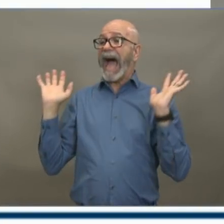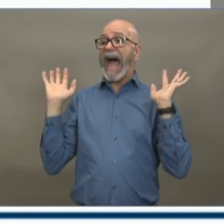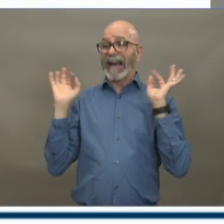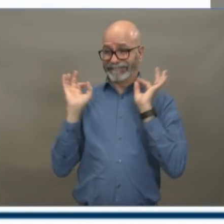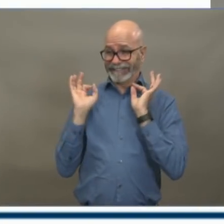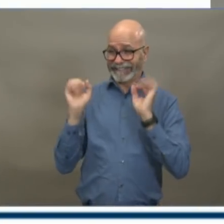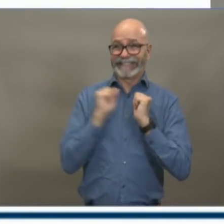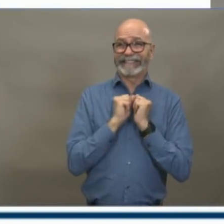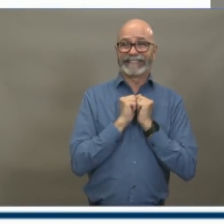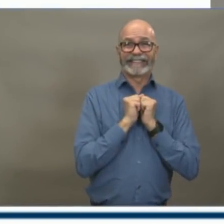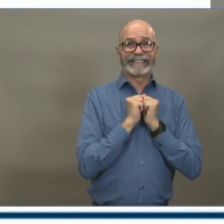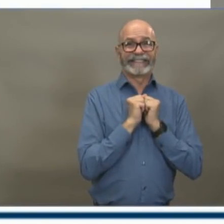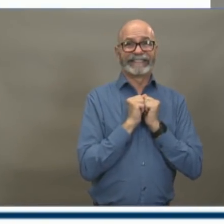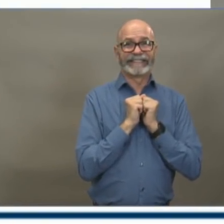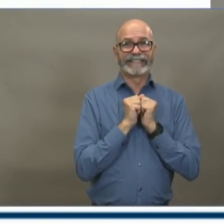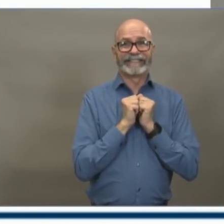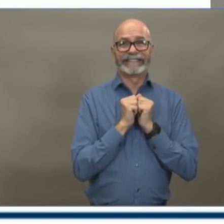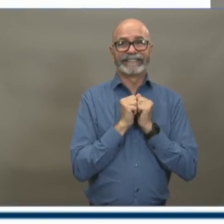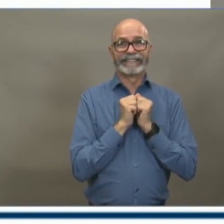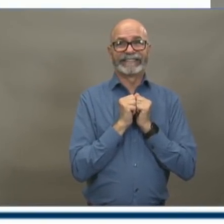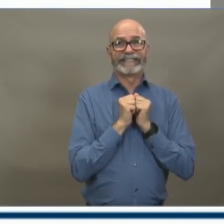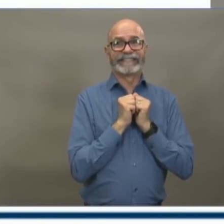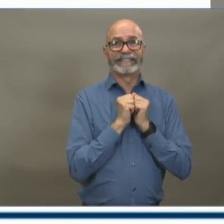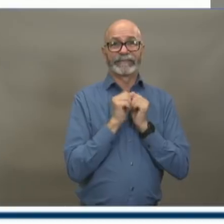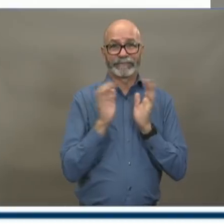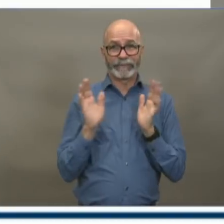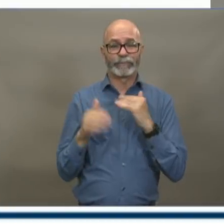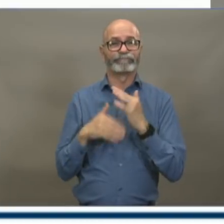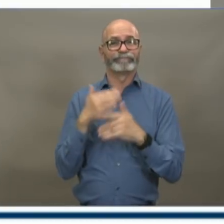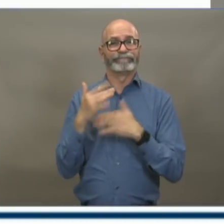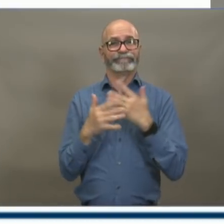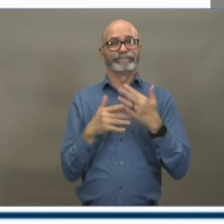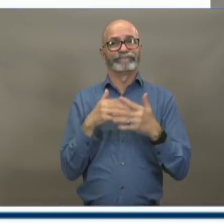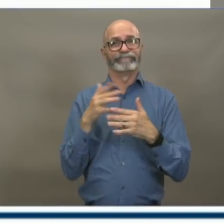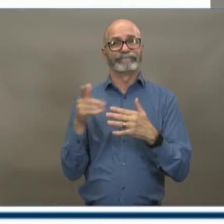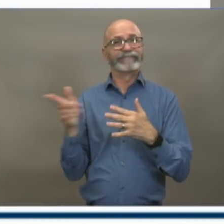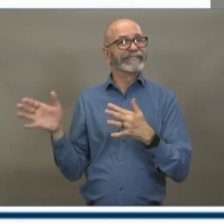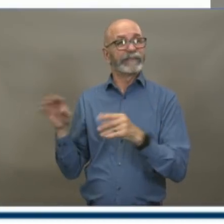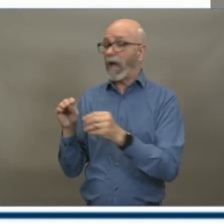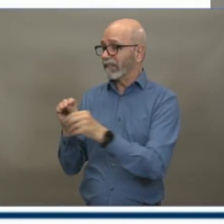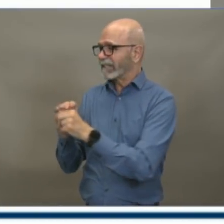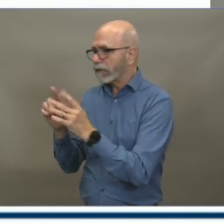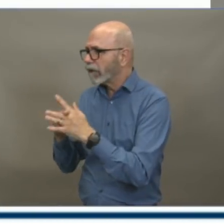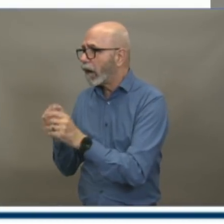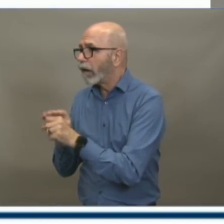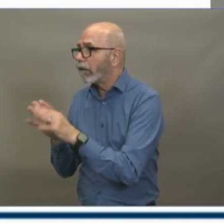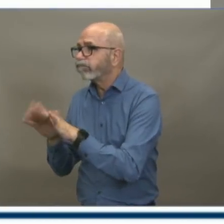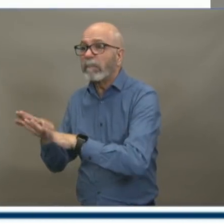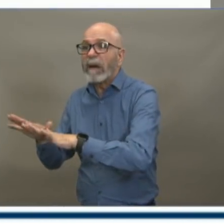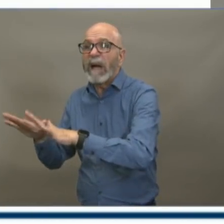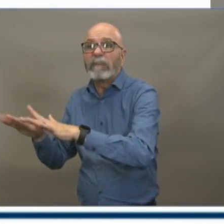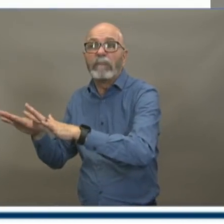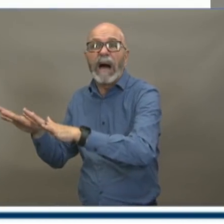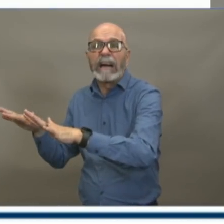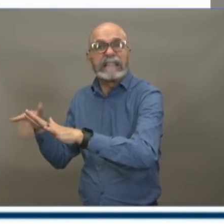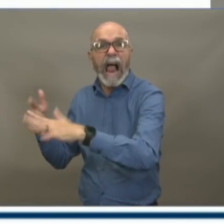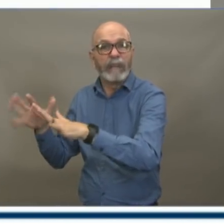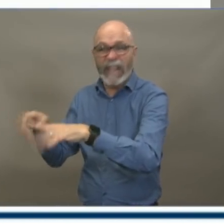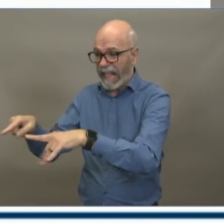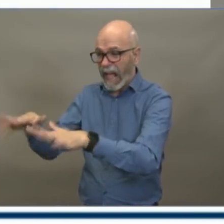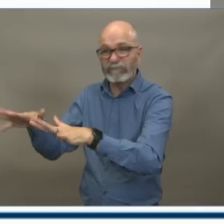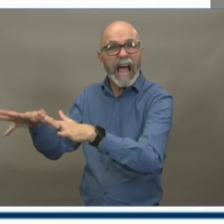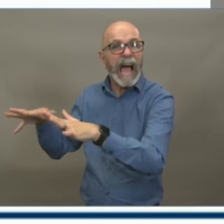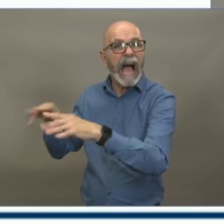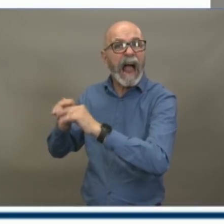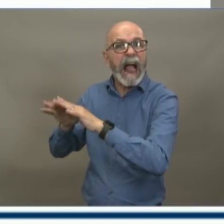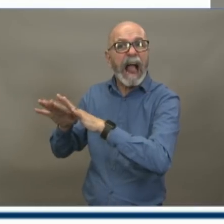immune from a single dose of vaccine and lots of virus circulating. That is a recipe to potentially breed further